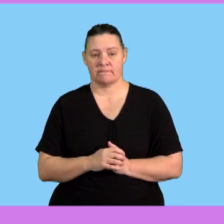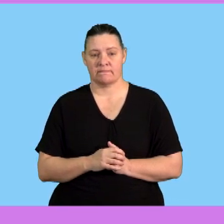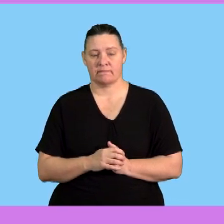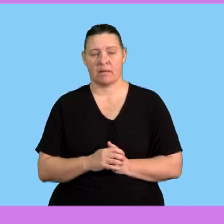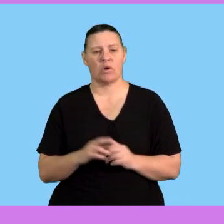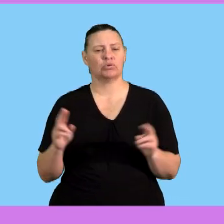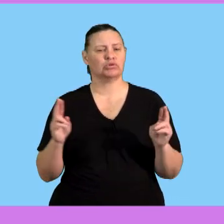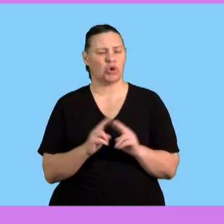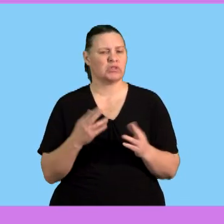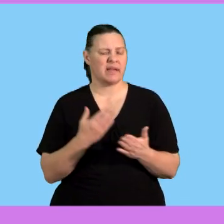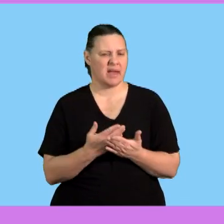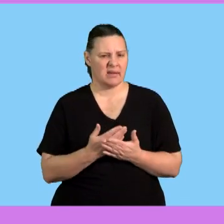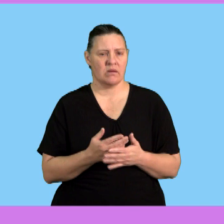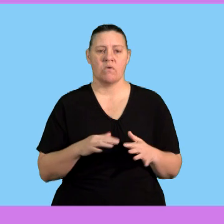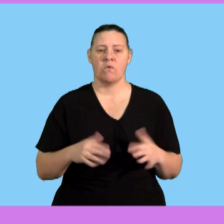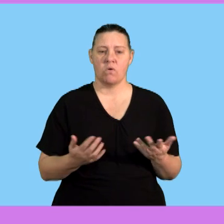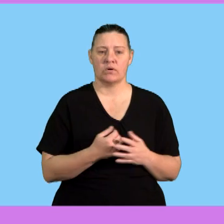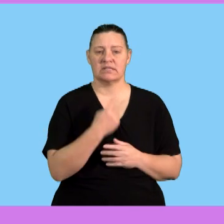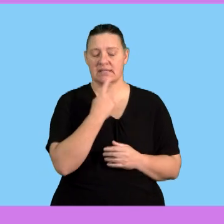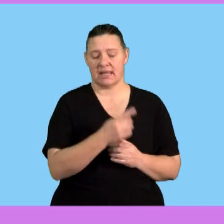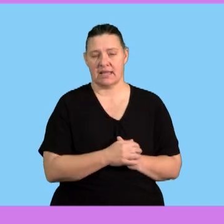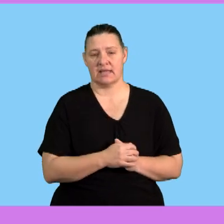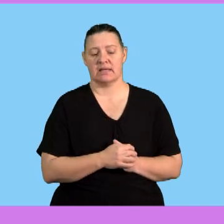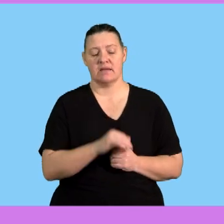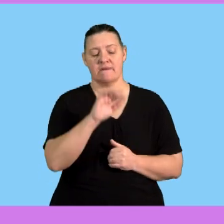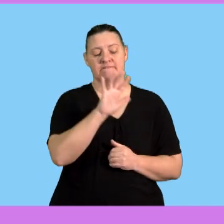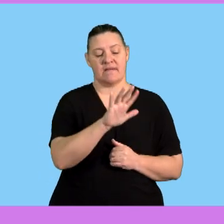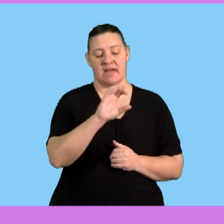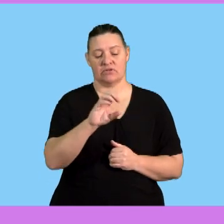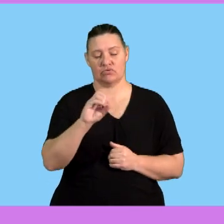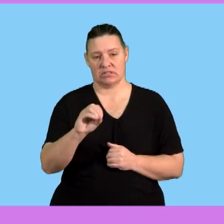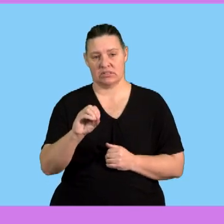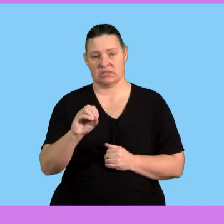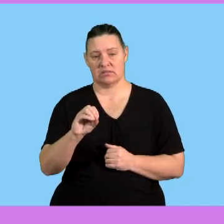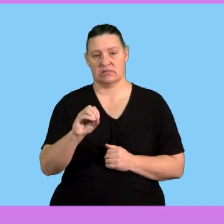a shorter way. So, or you could have said 500